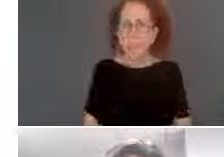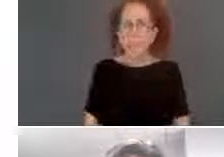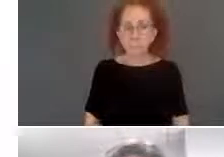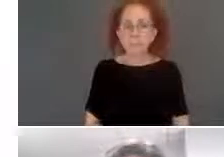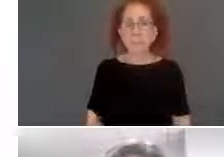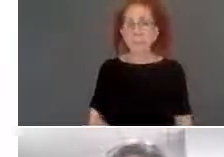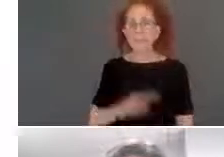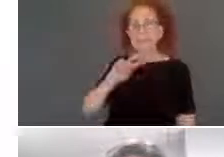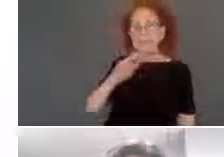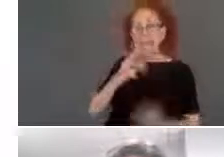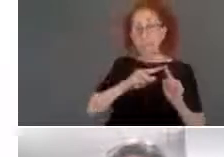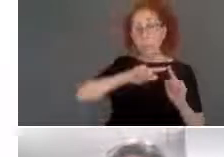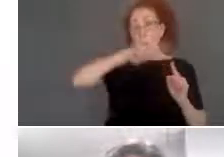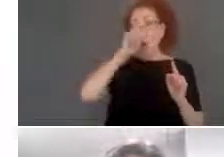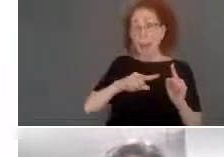and third wave of